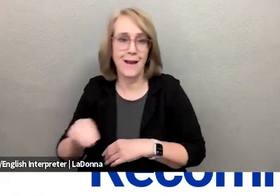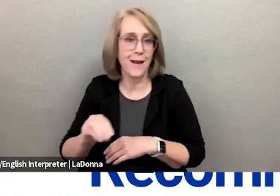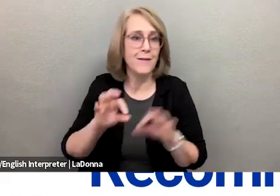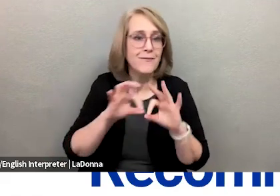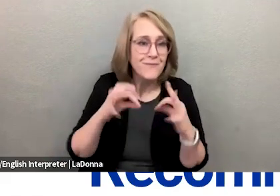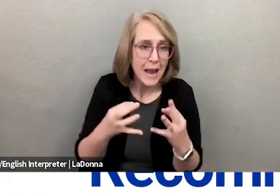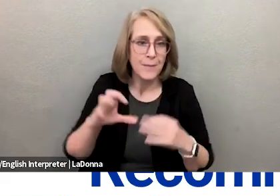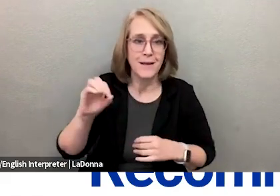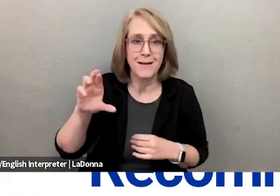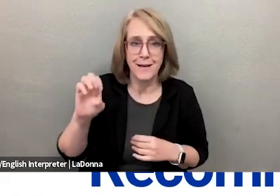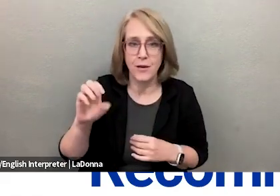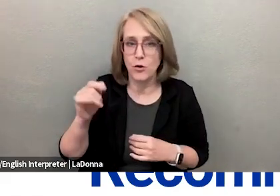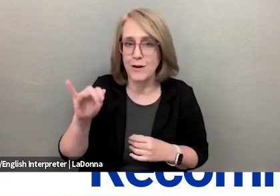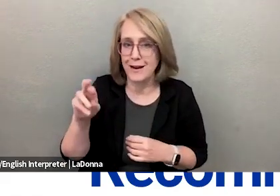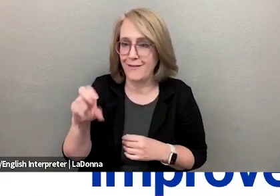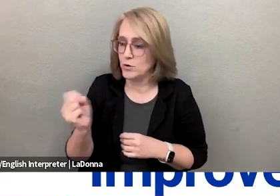please.